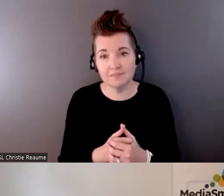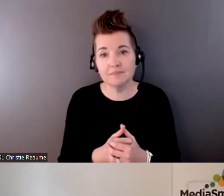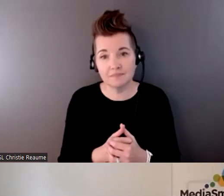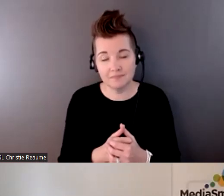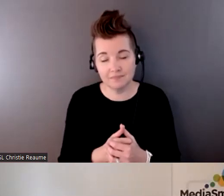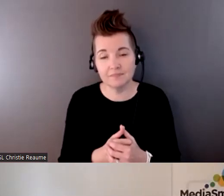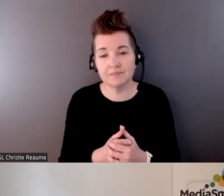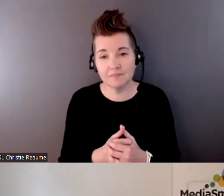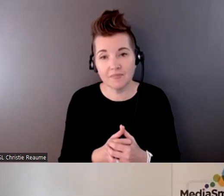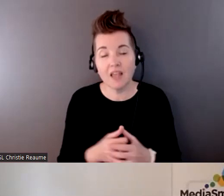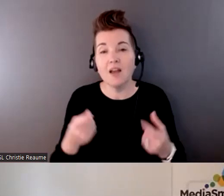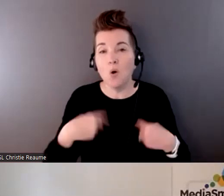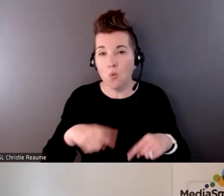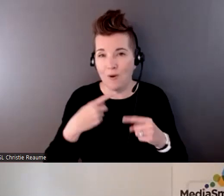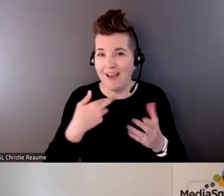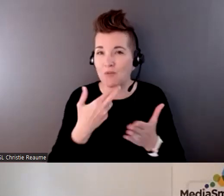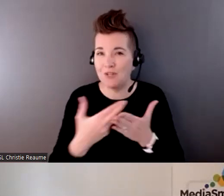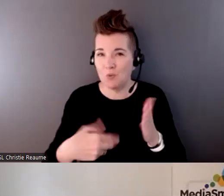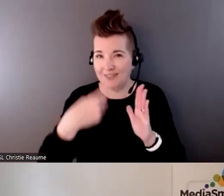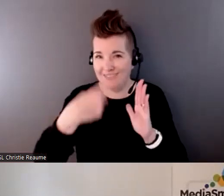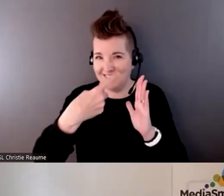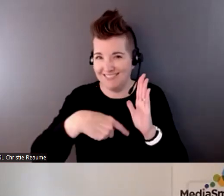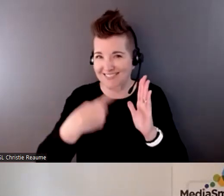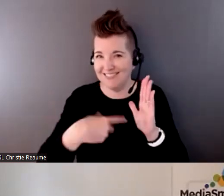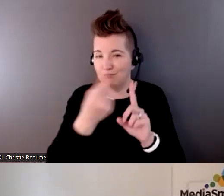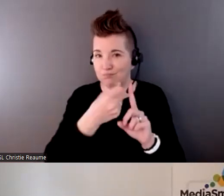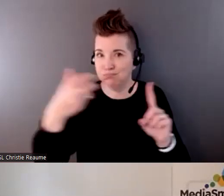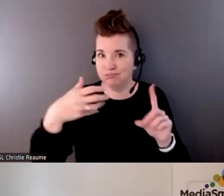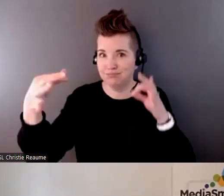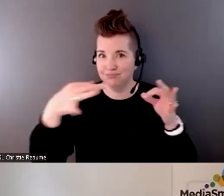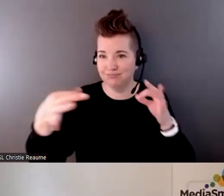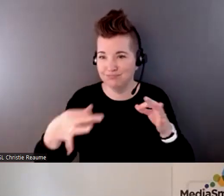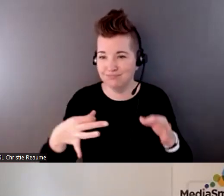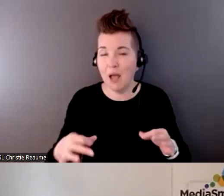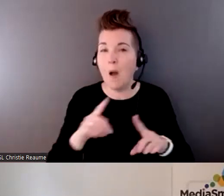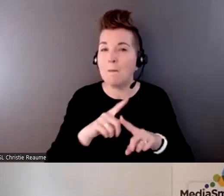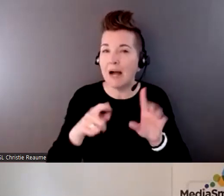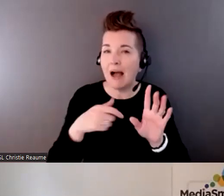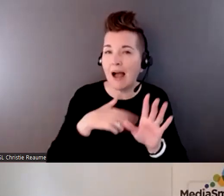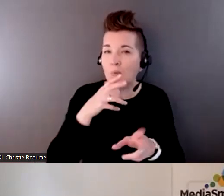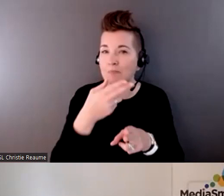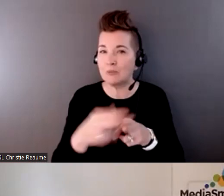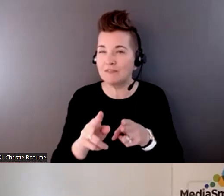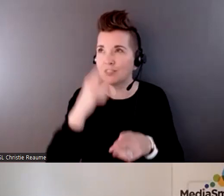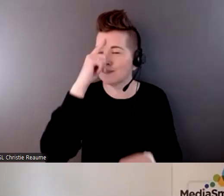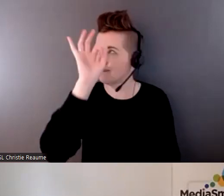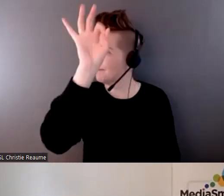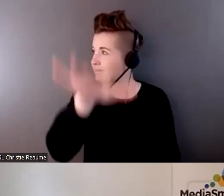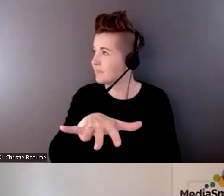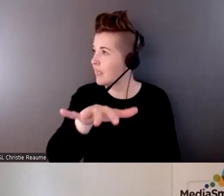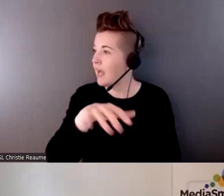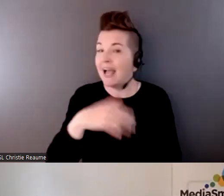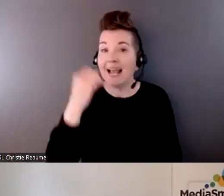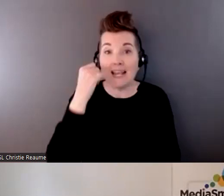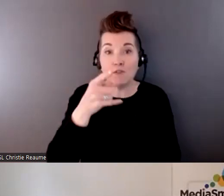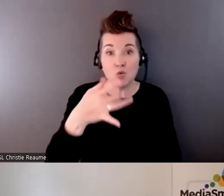so definitely cover this in more detail than I'll give right now but I would say um I'll maybe speak up that of my head what's coming to mind is if you're concerned that